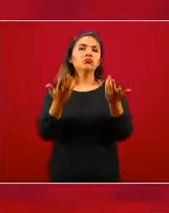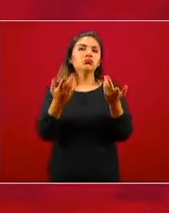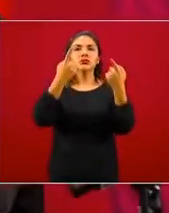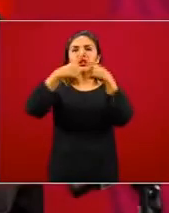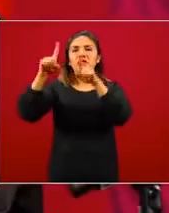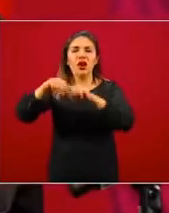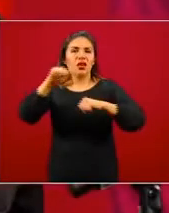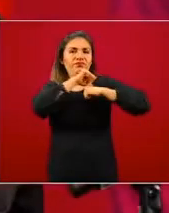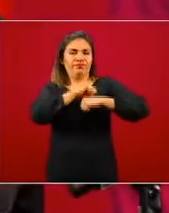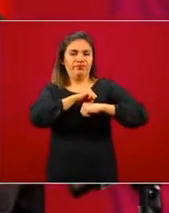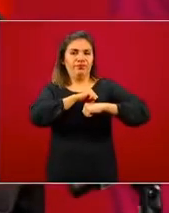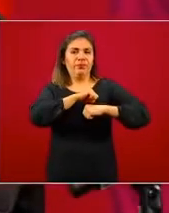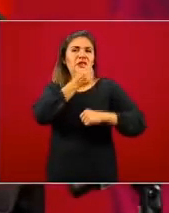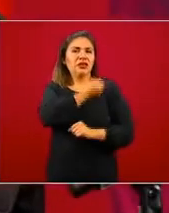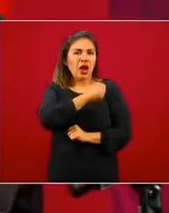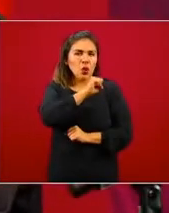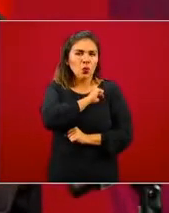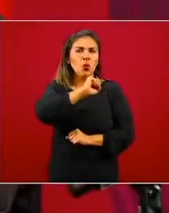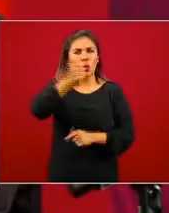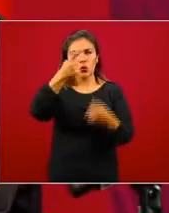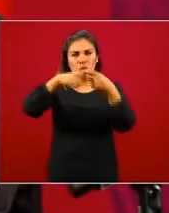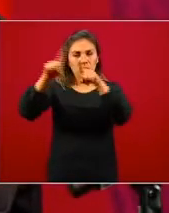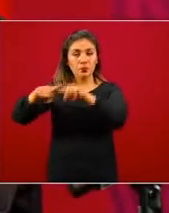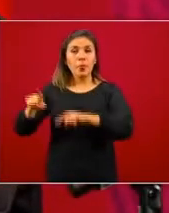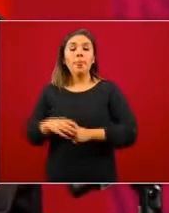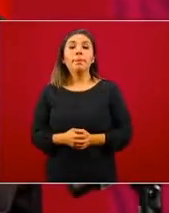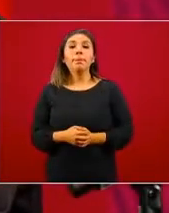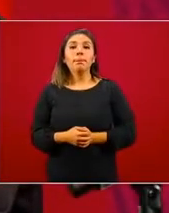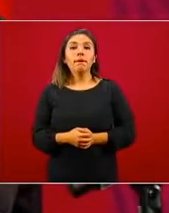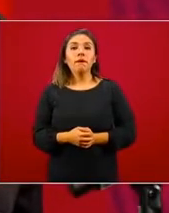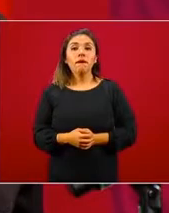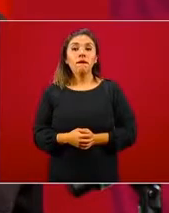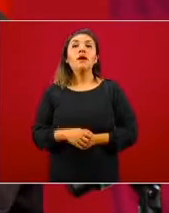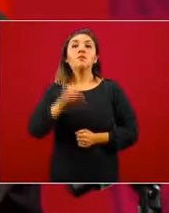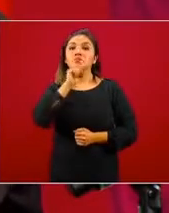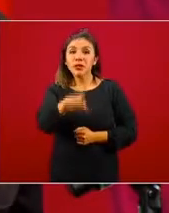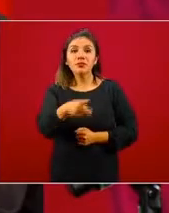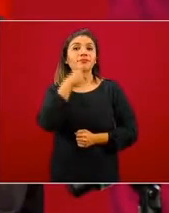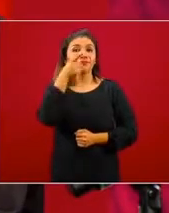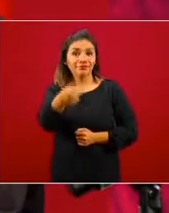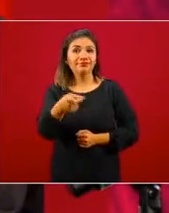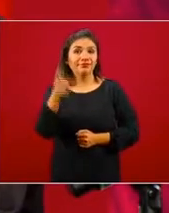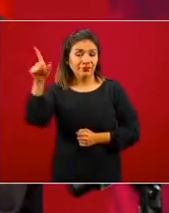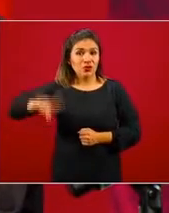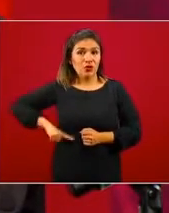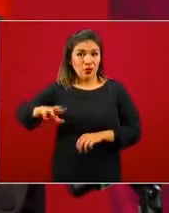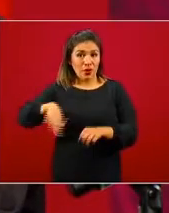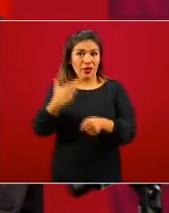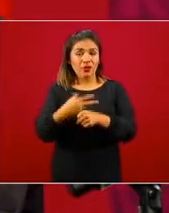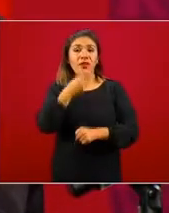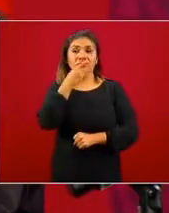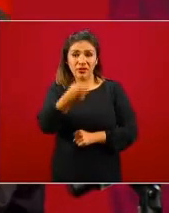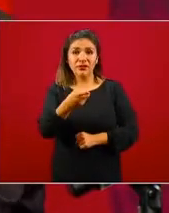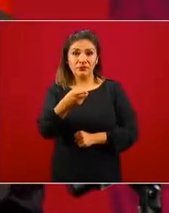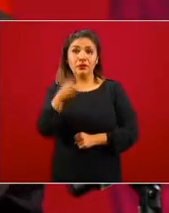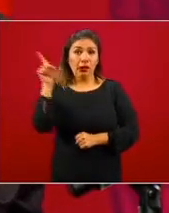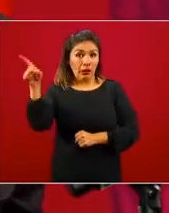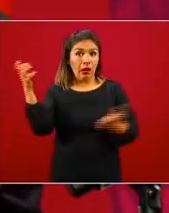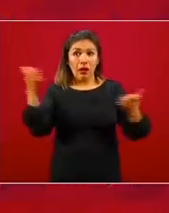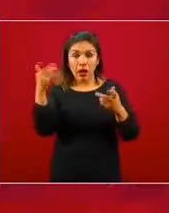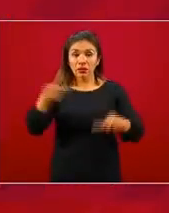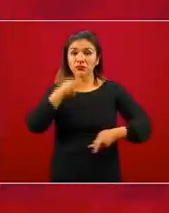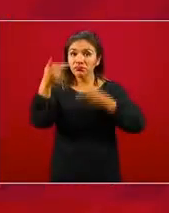this morning and we talked with federal health authorities and others. And that's exactly what